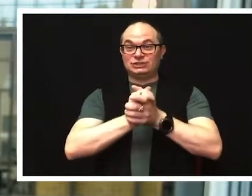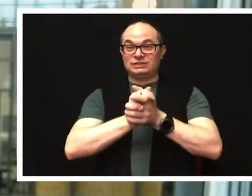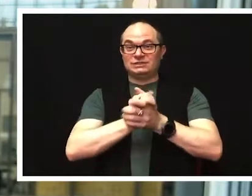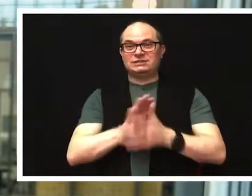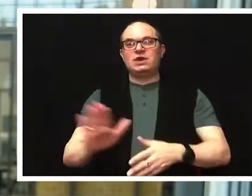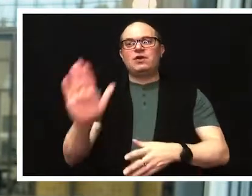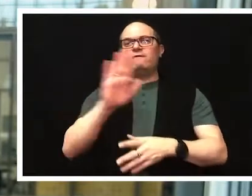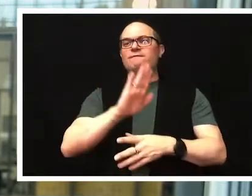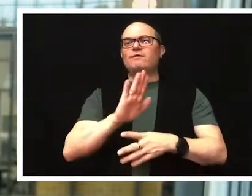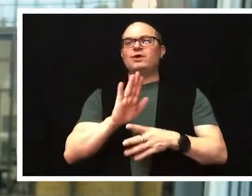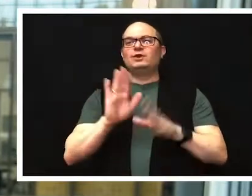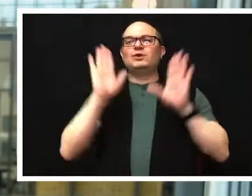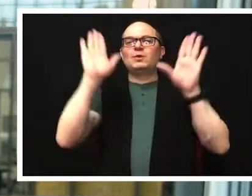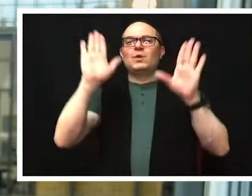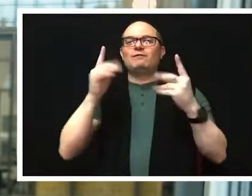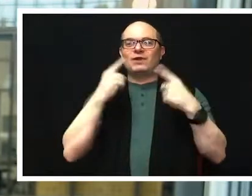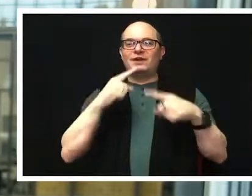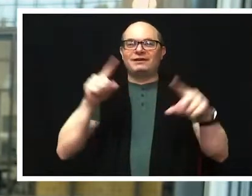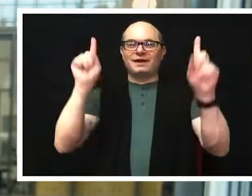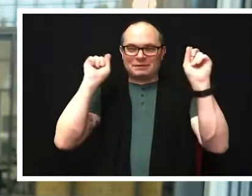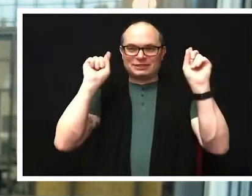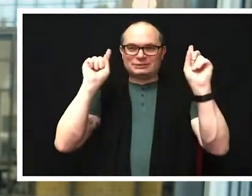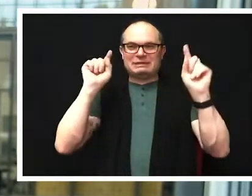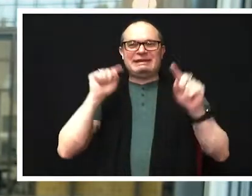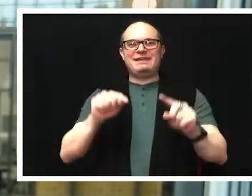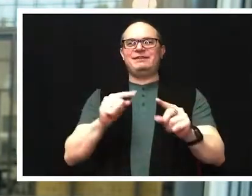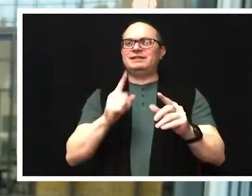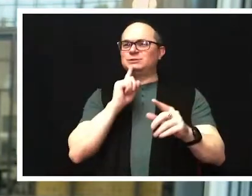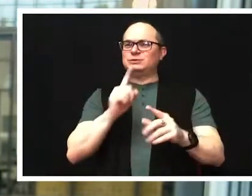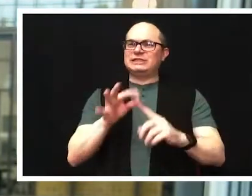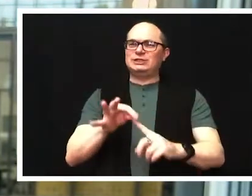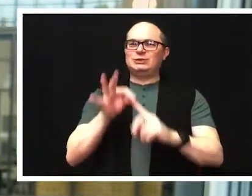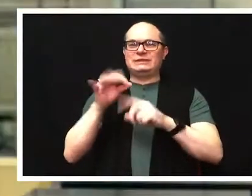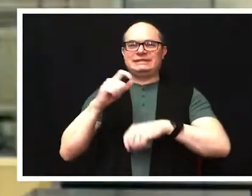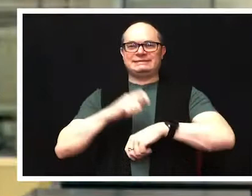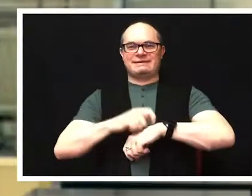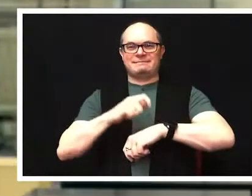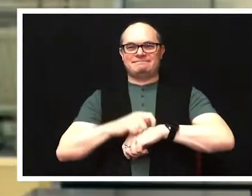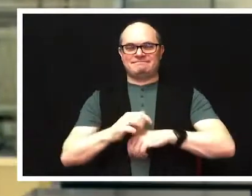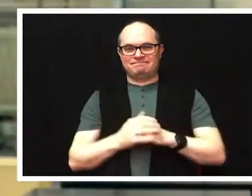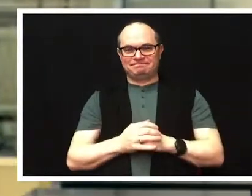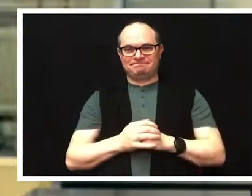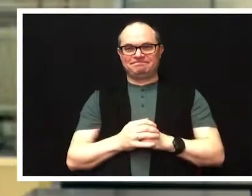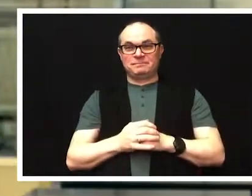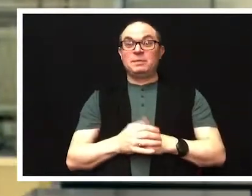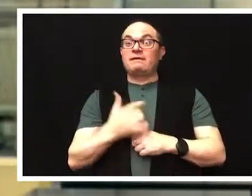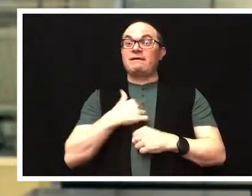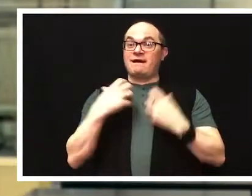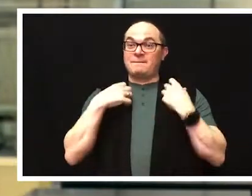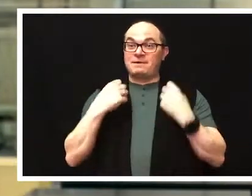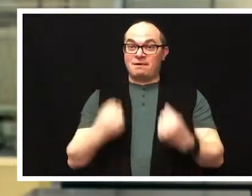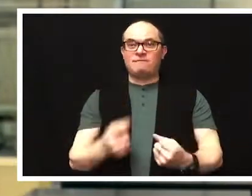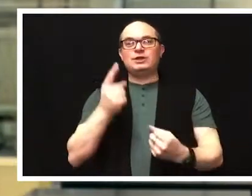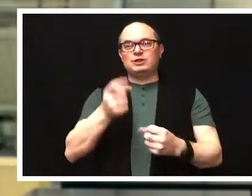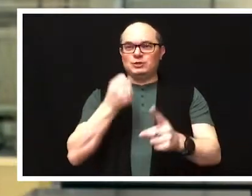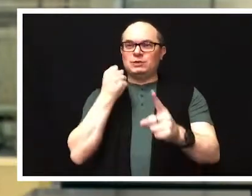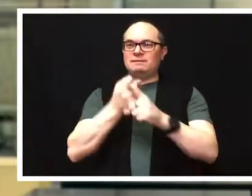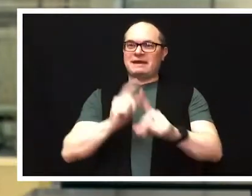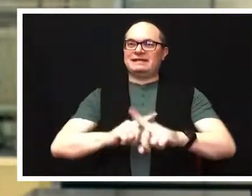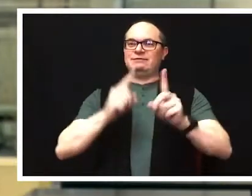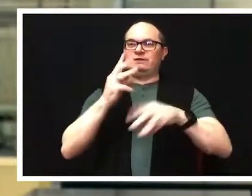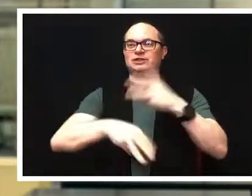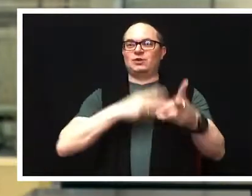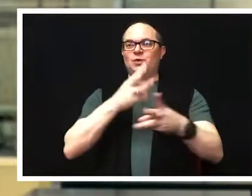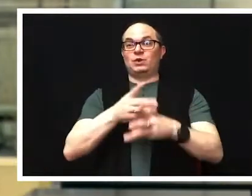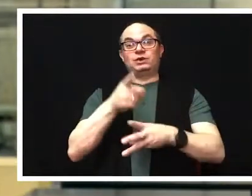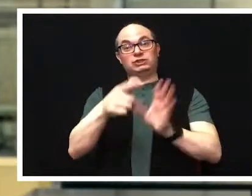Congratulations for your extraordinary accomplishment in these unprecedented times. I am confident you will make a difference in the world